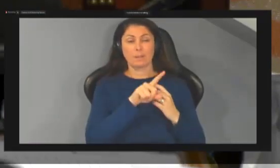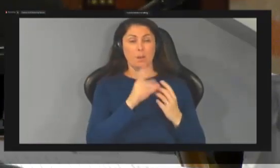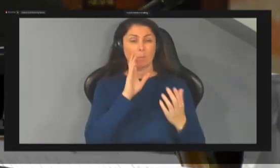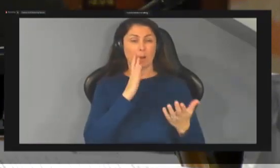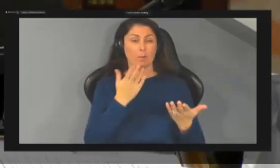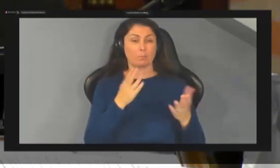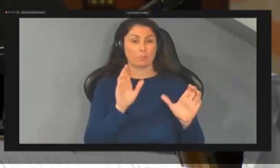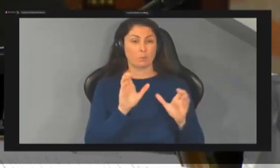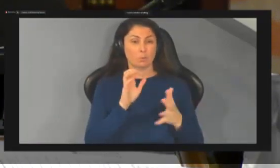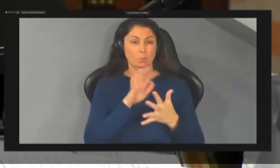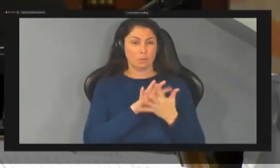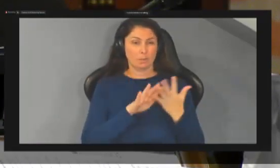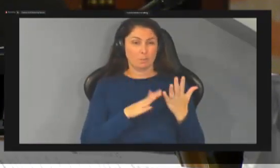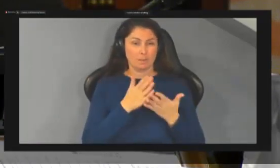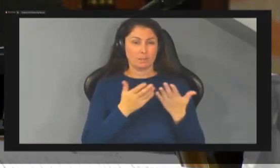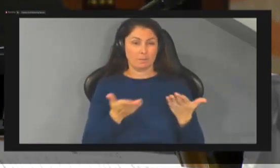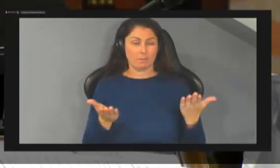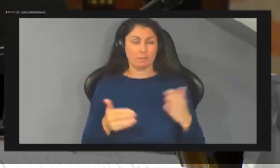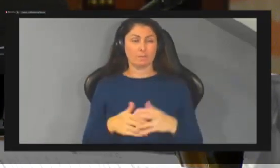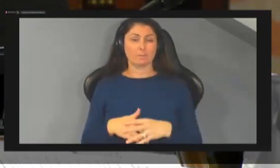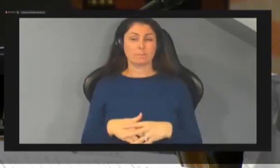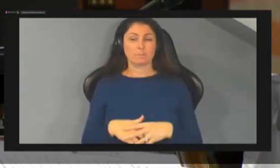stuff.